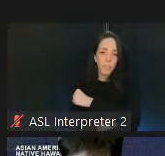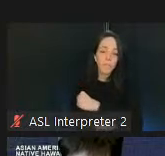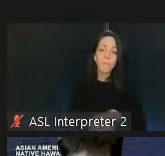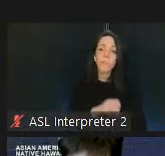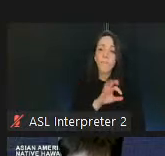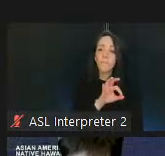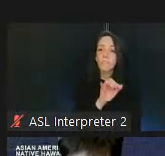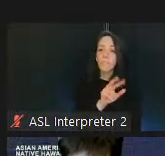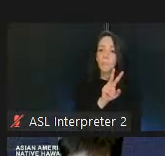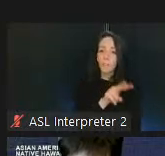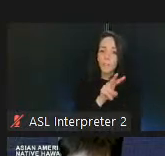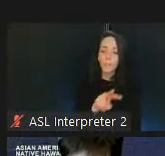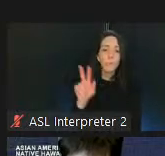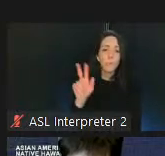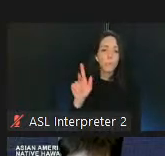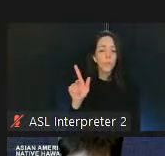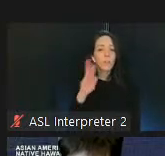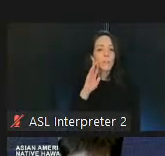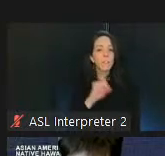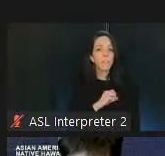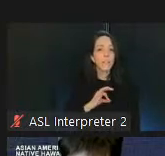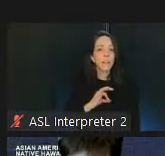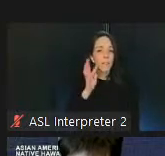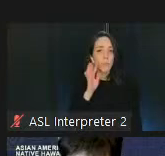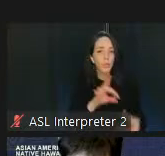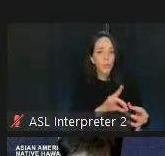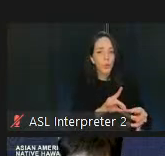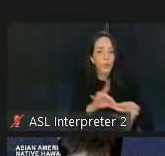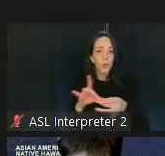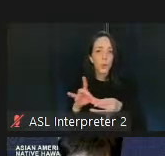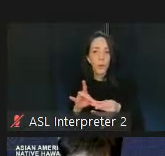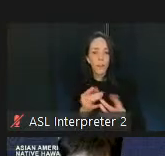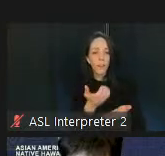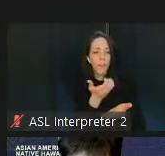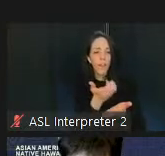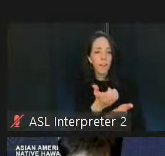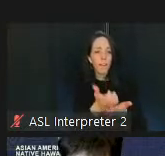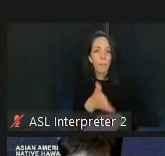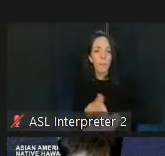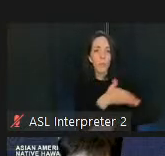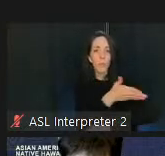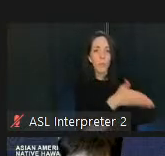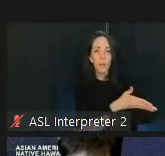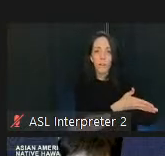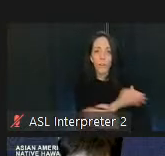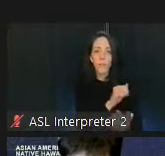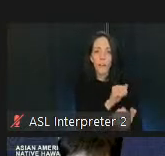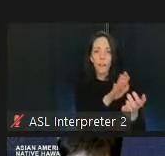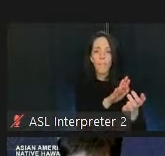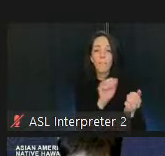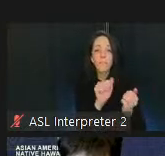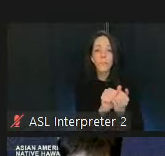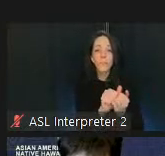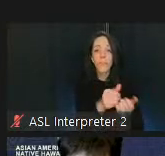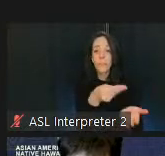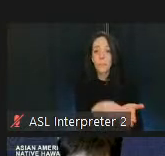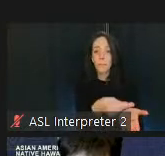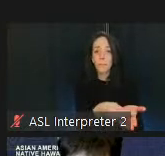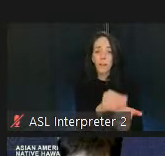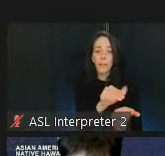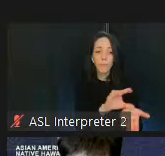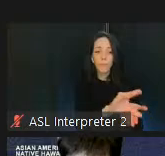will coordinate economic recovery efforts funded with federal dollars. Staff will also work